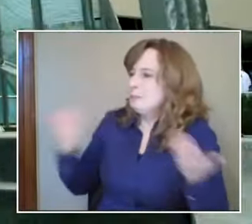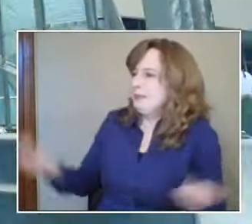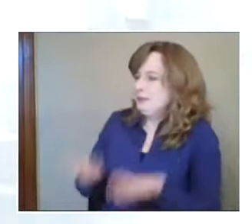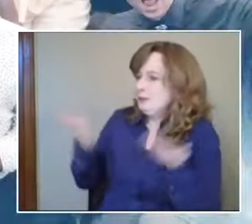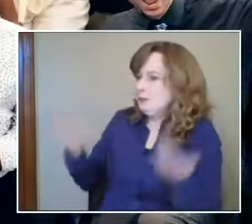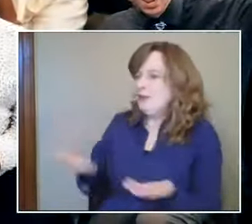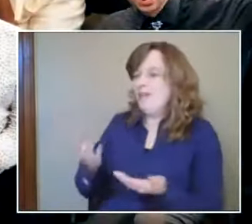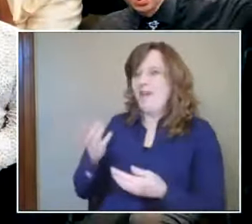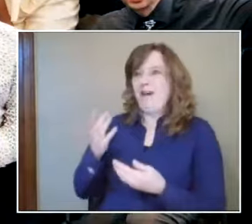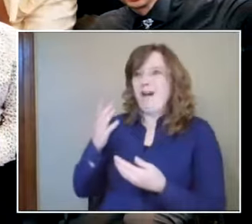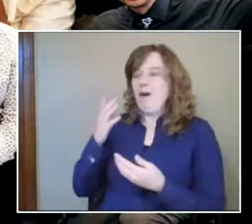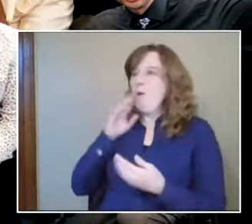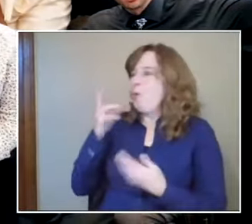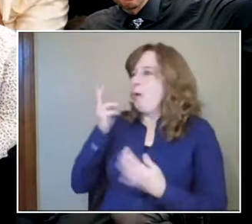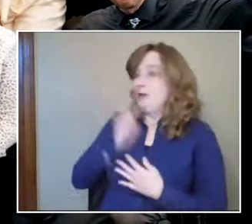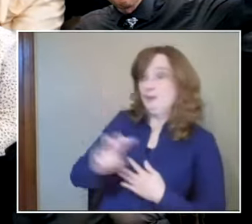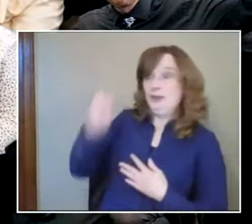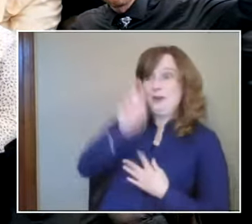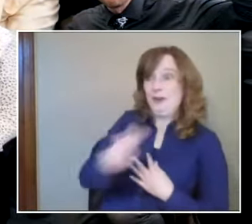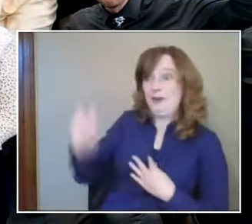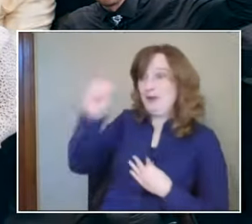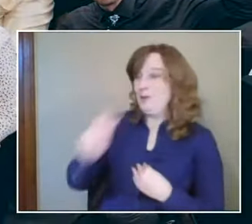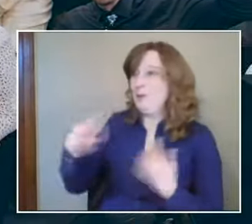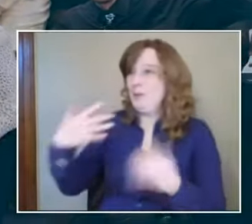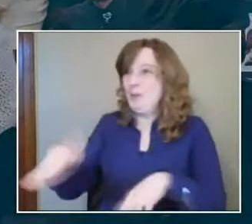I know finally we made it.